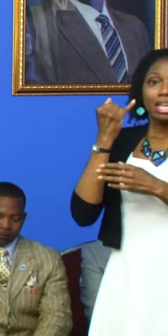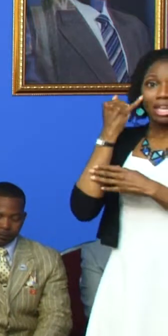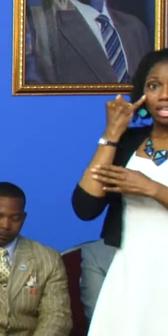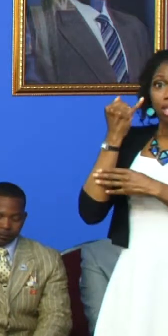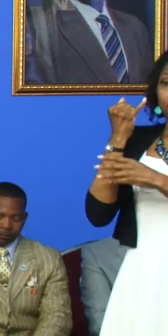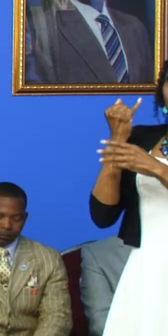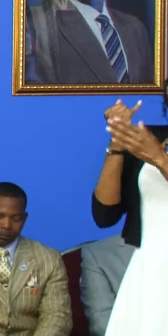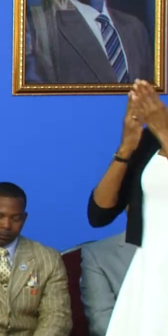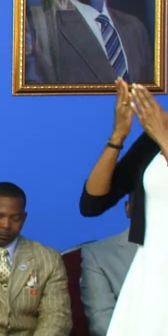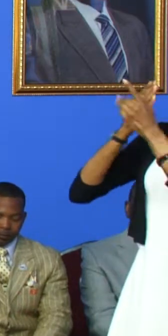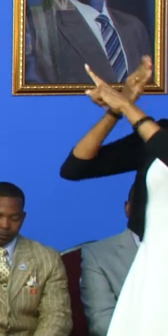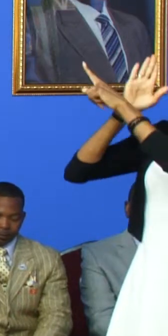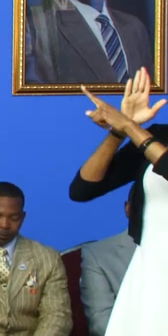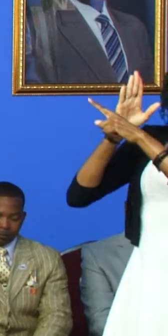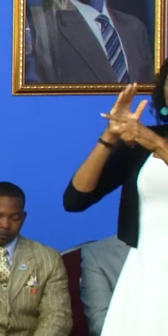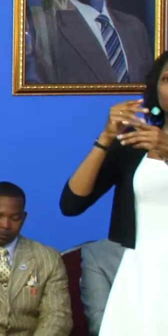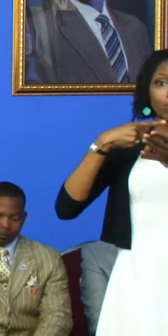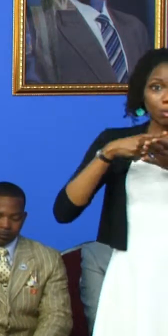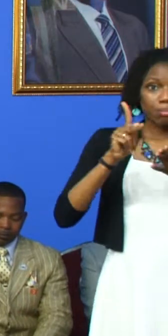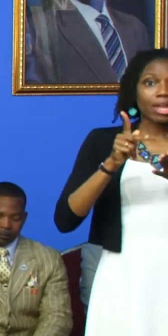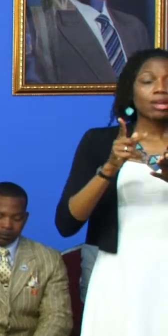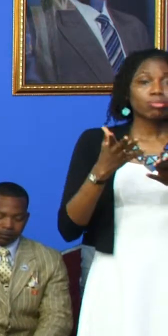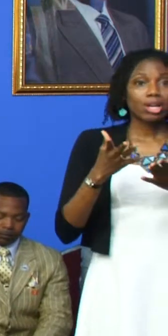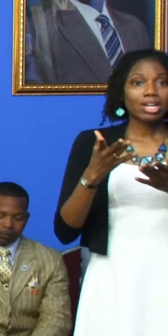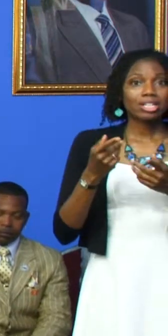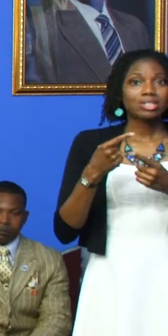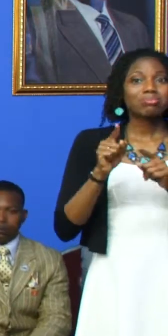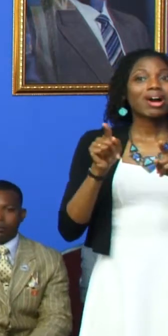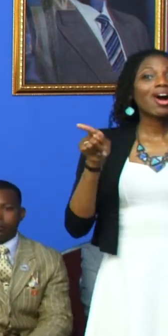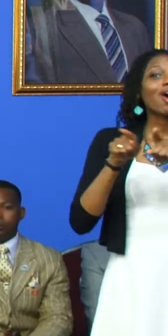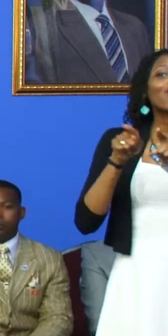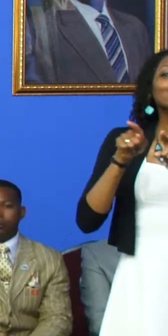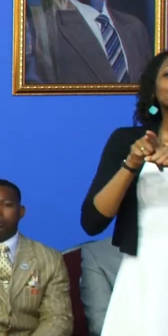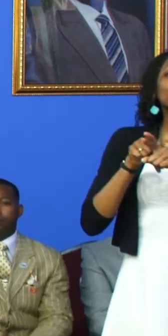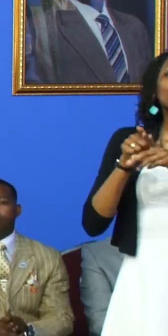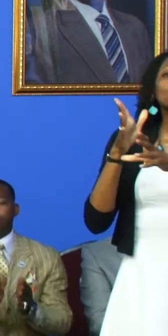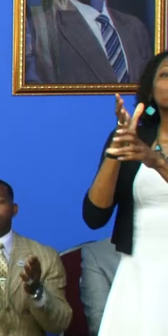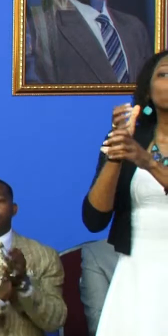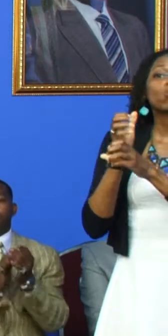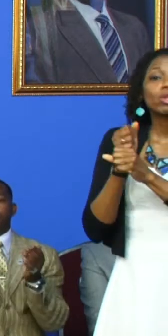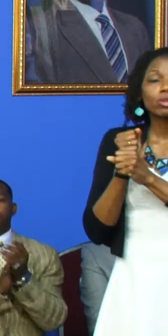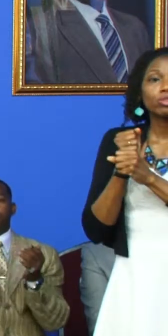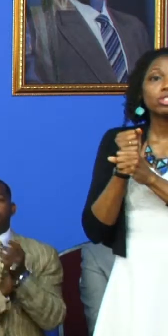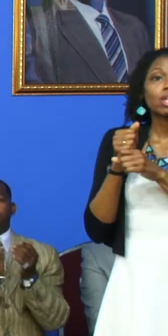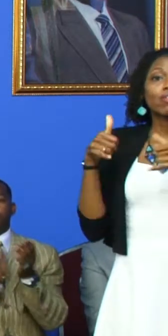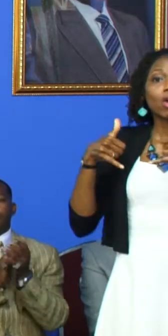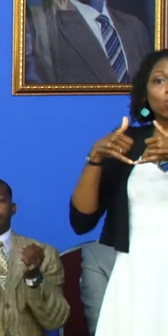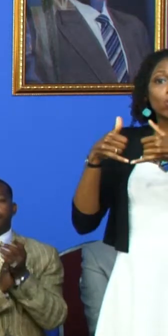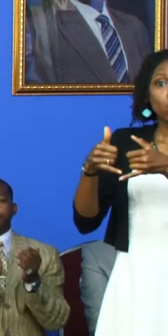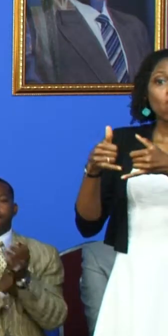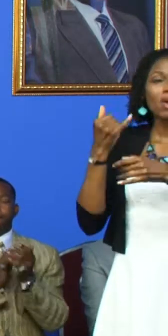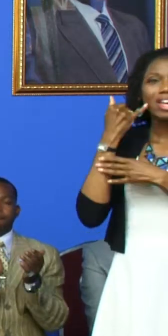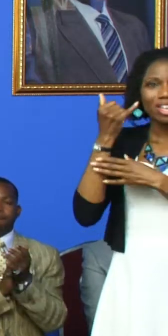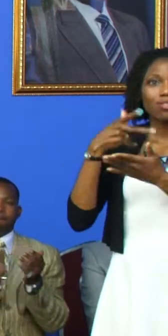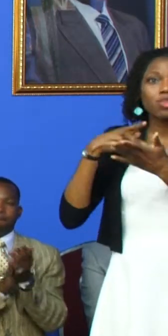you serve God. But there's also a reward if you pay the price.